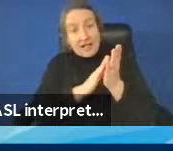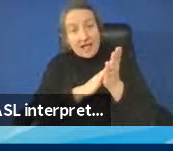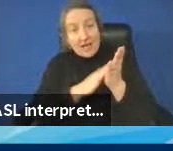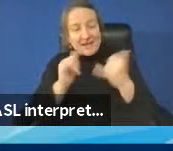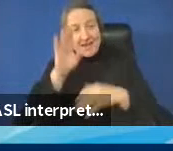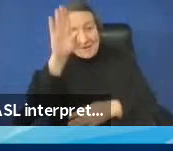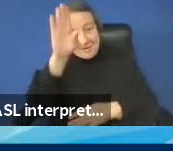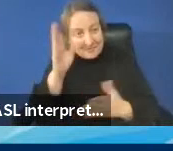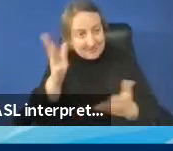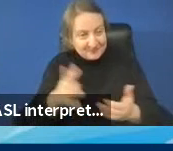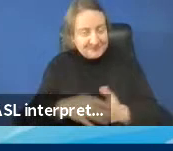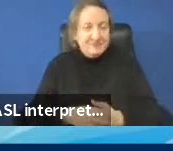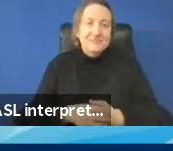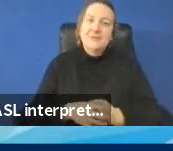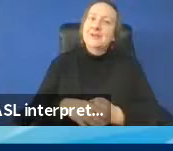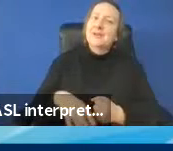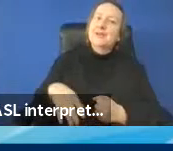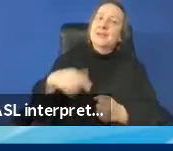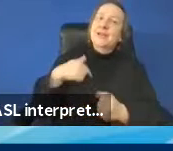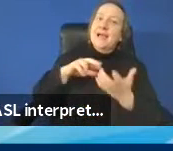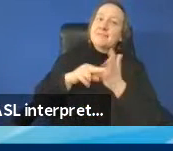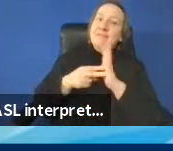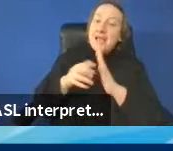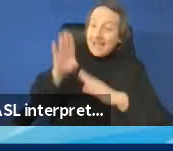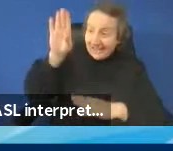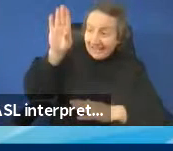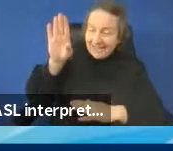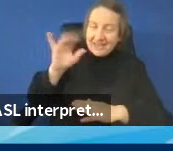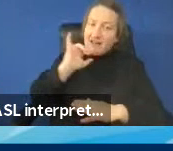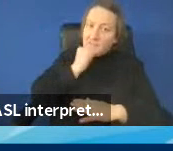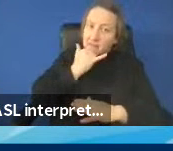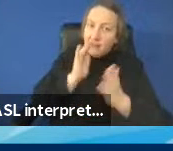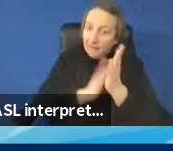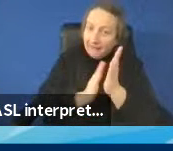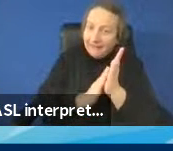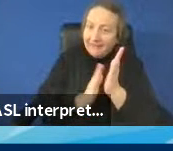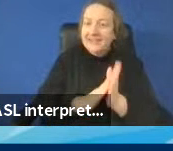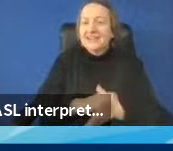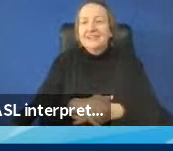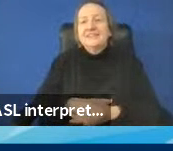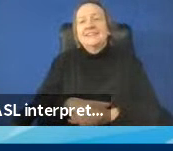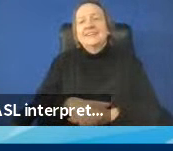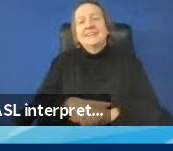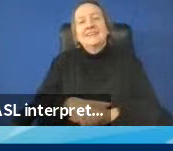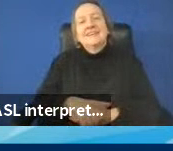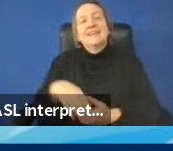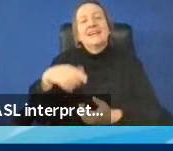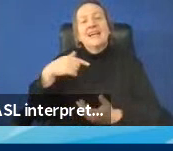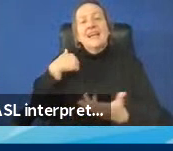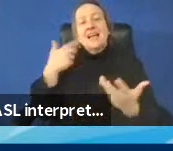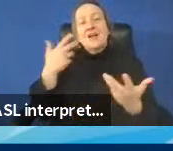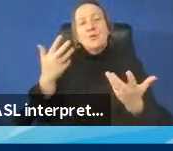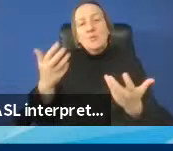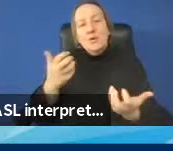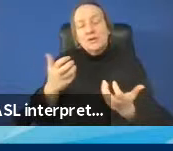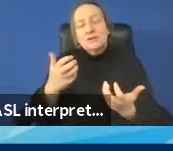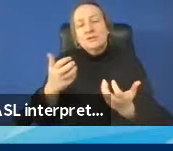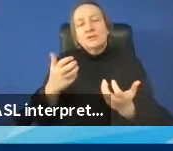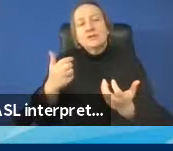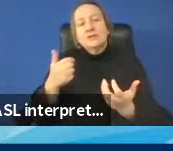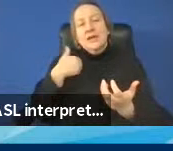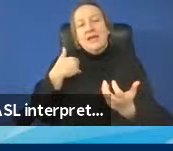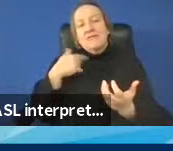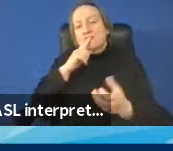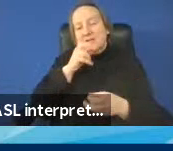so go ahead. I meant to put the hand up. Oh. I hit the clap by accident. I just wanted, I had a